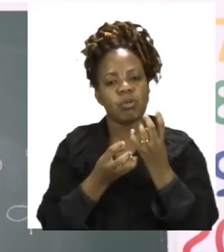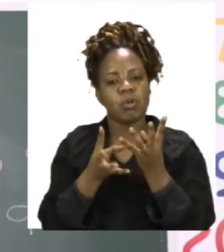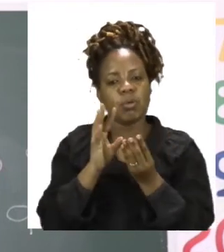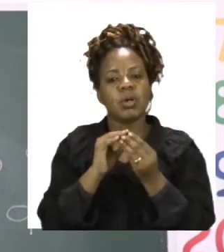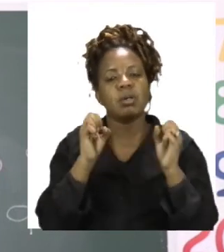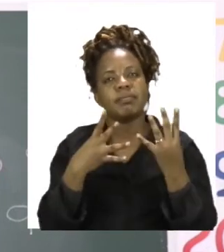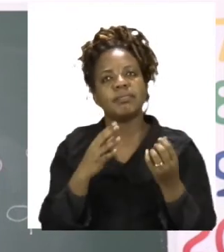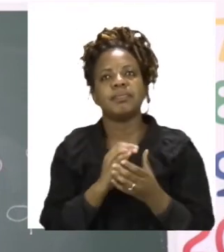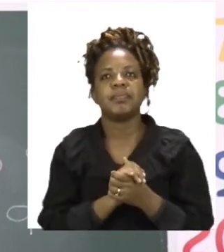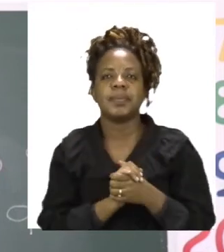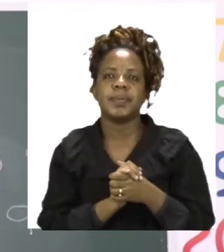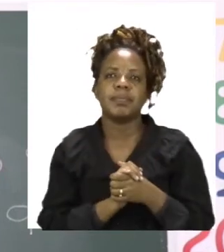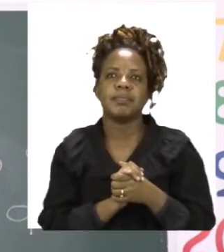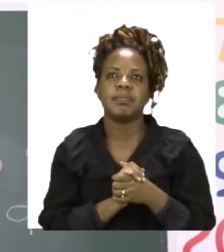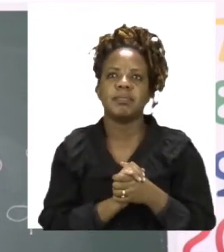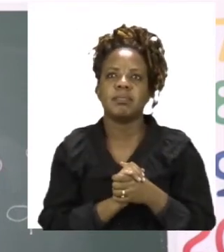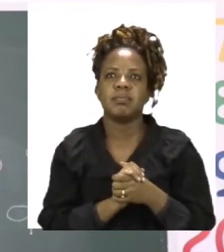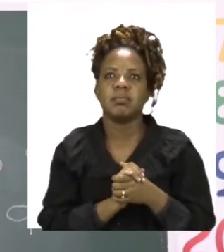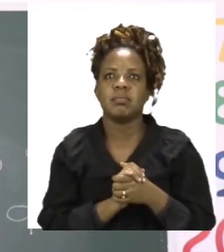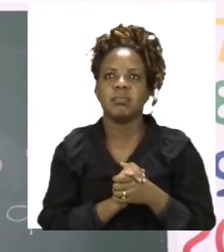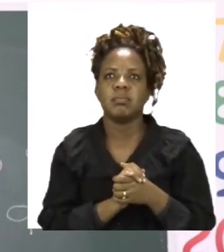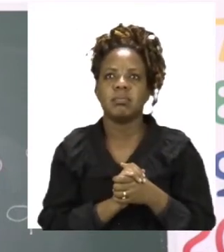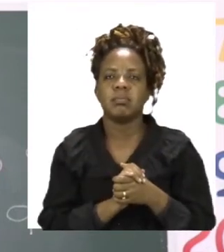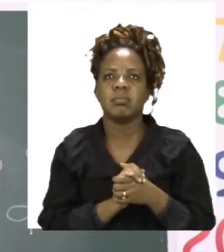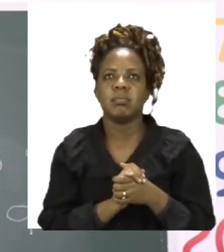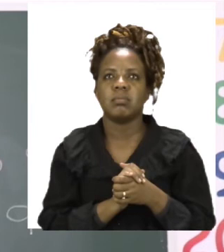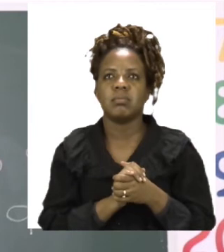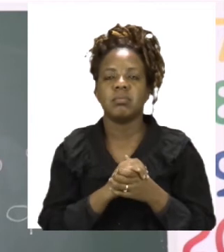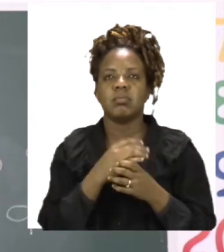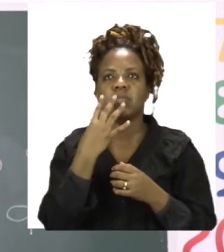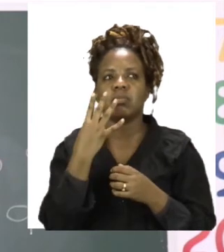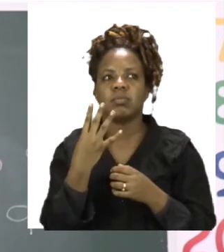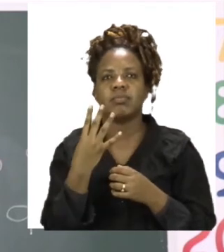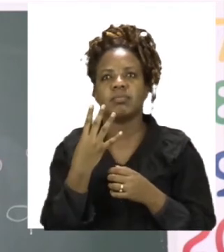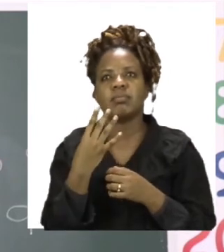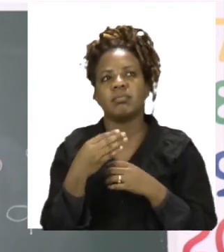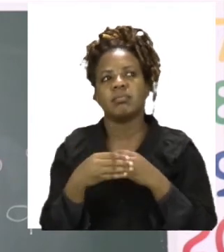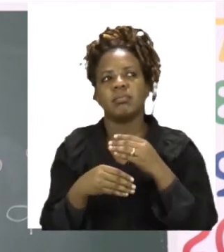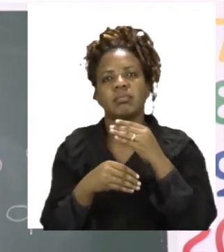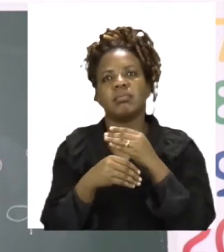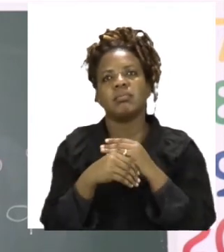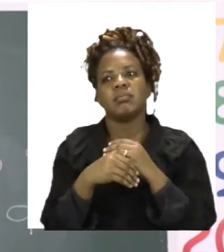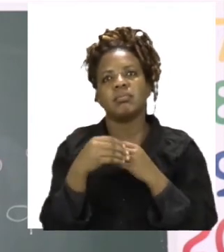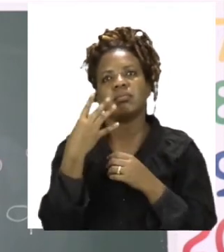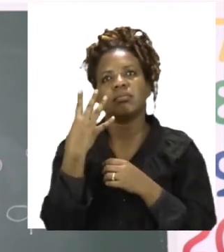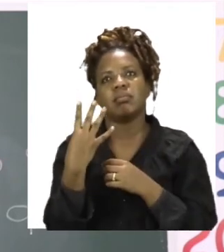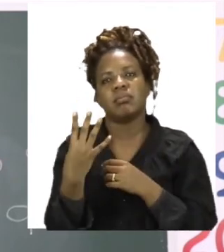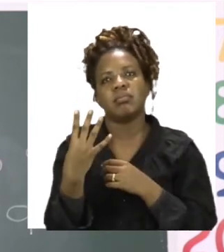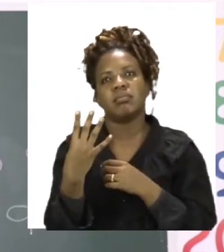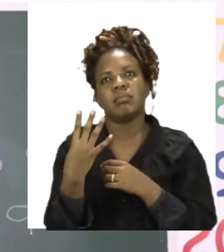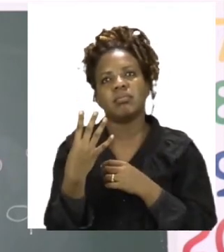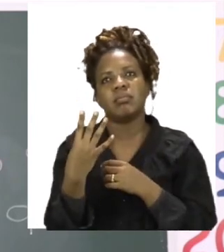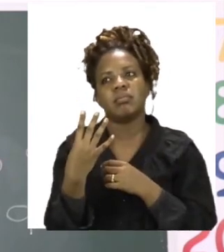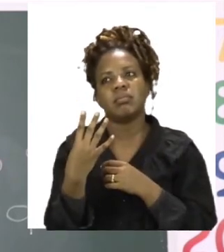together. Let us start. We say 4 plus 4. We always start